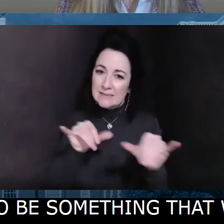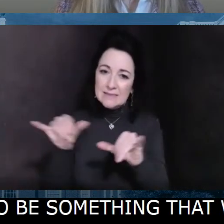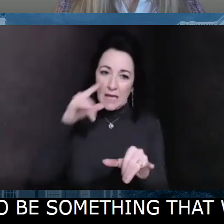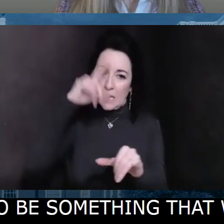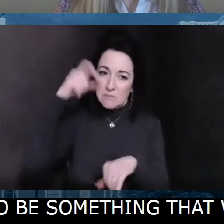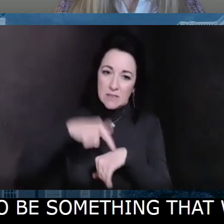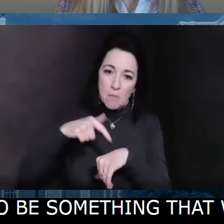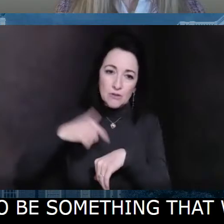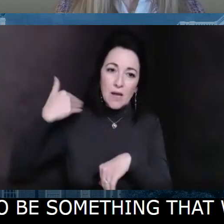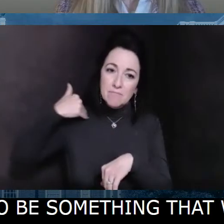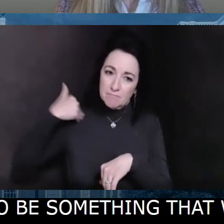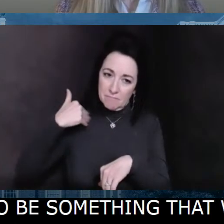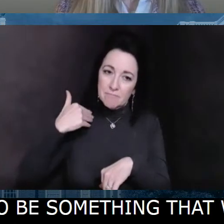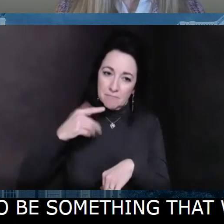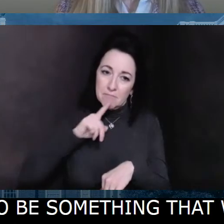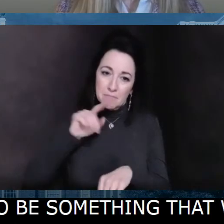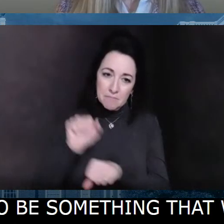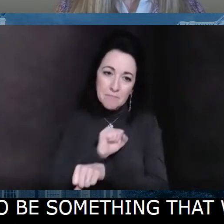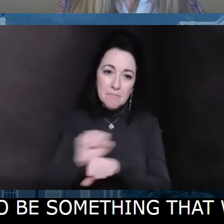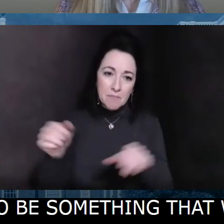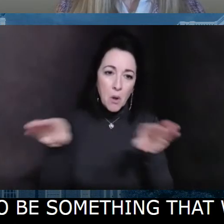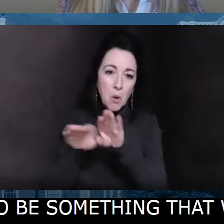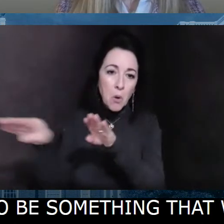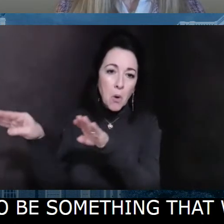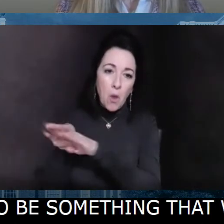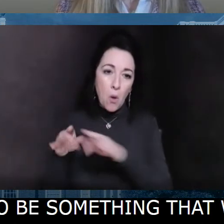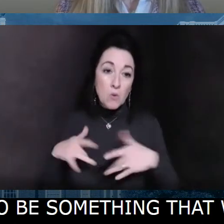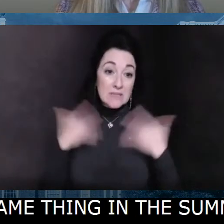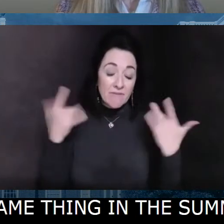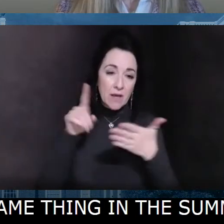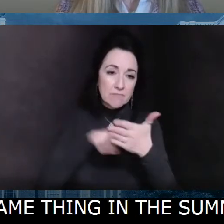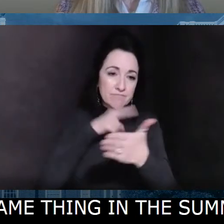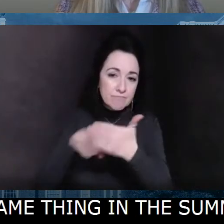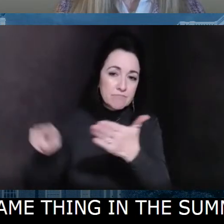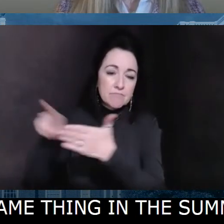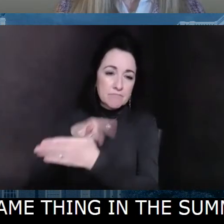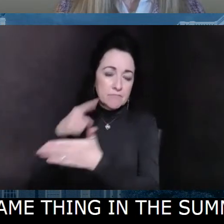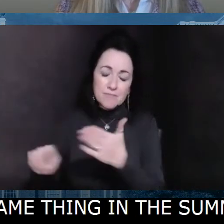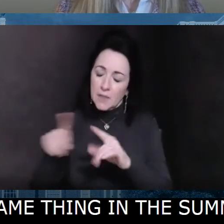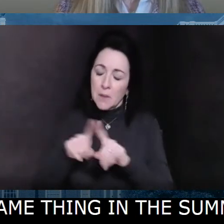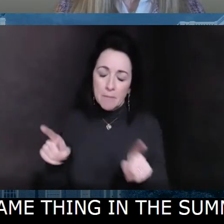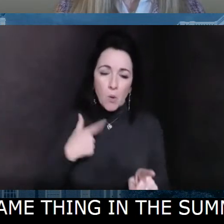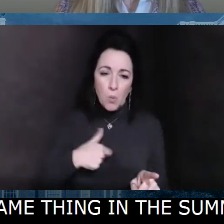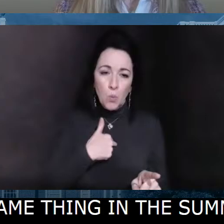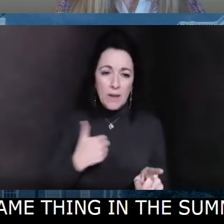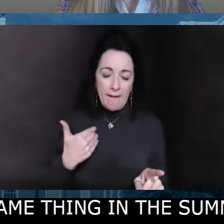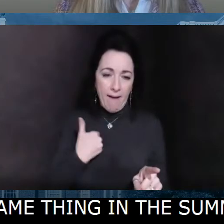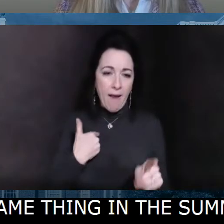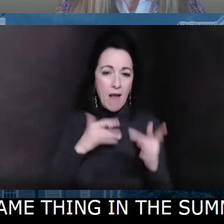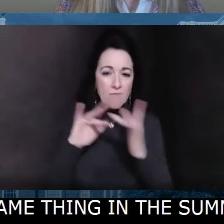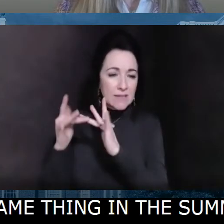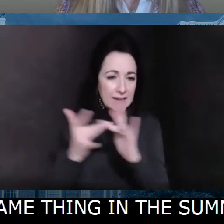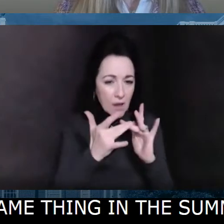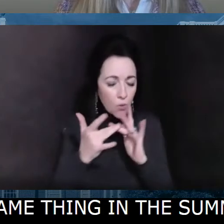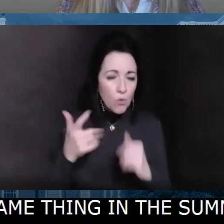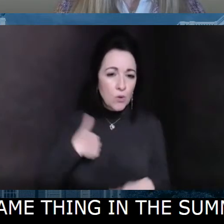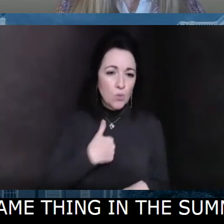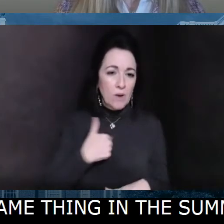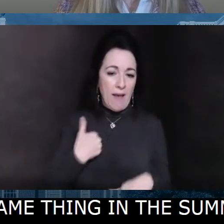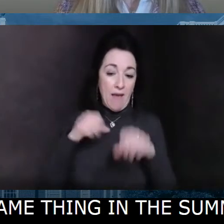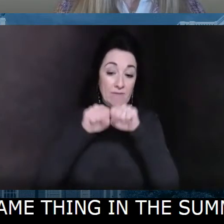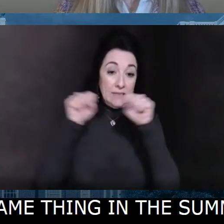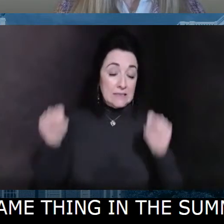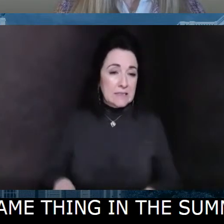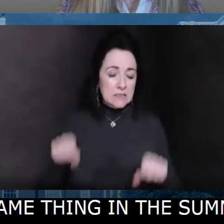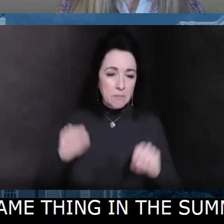So we'll manage through it. The good news is, as the governor said, we have a distribution network right now that could get rid of vaccine faster than we could get it in the